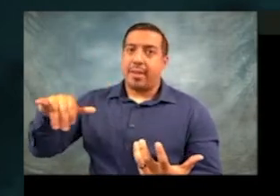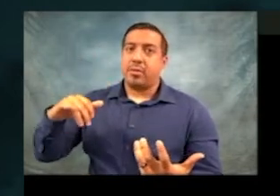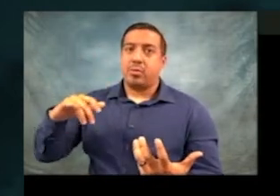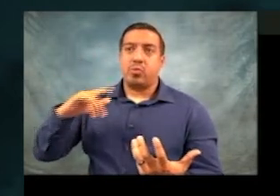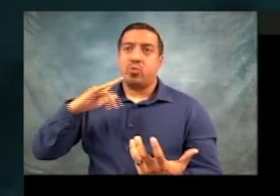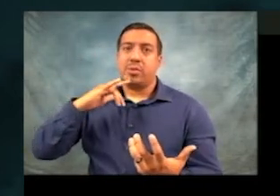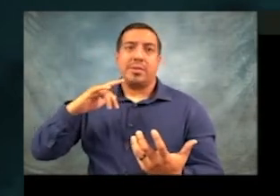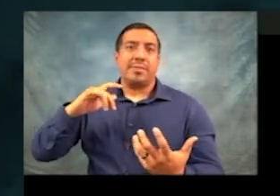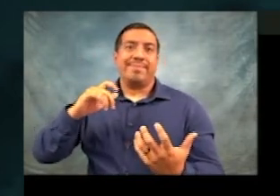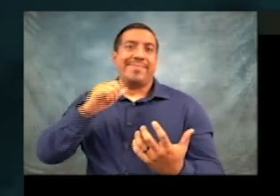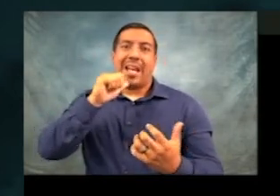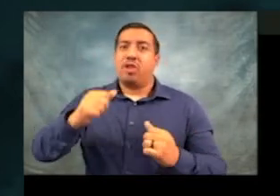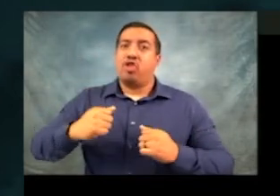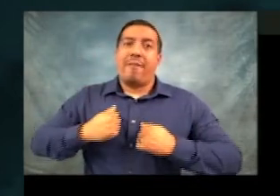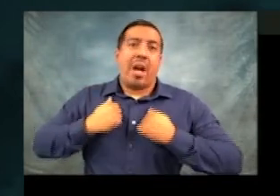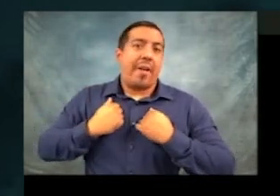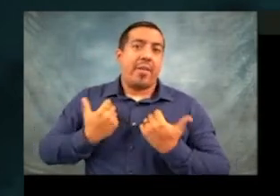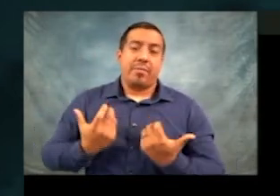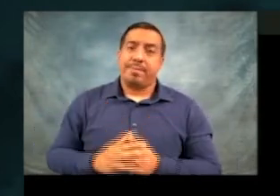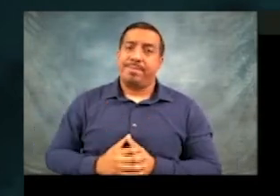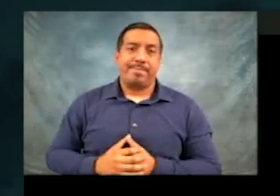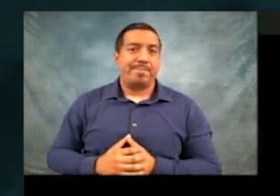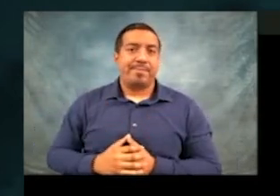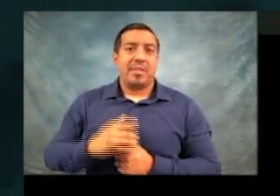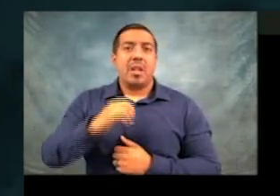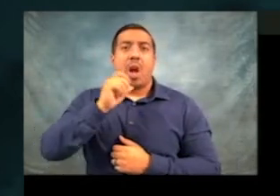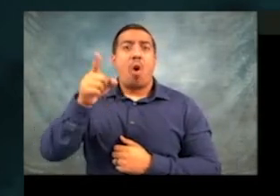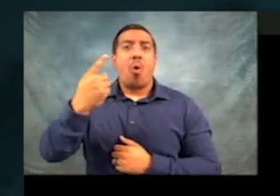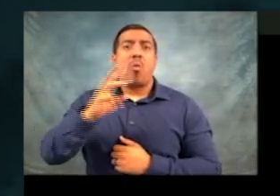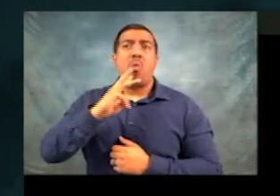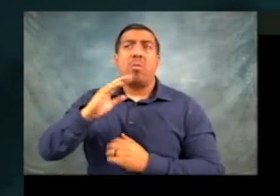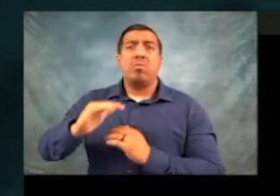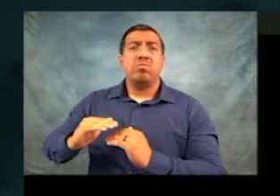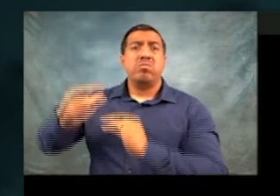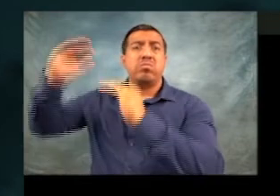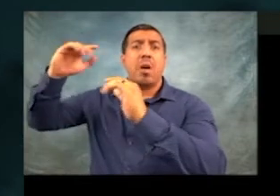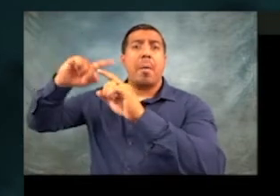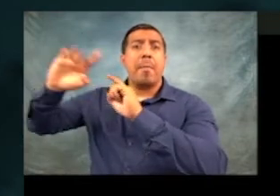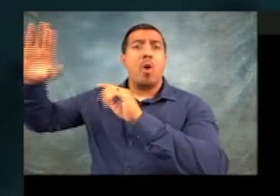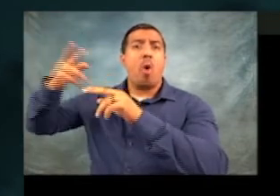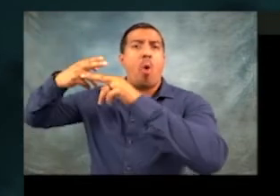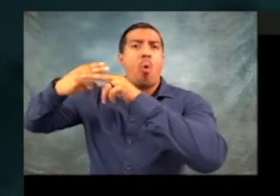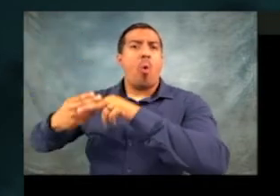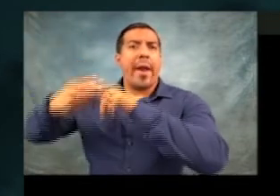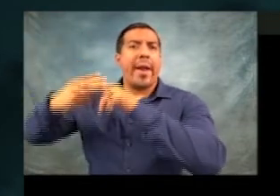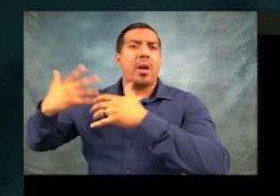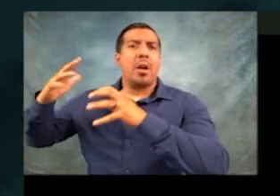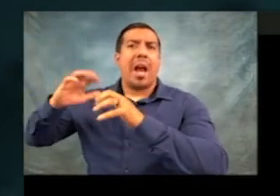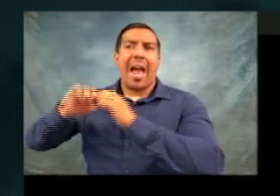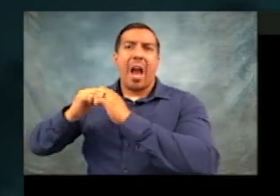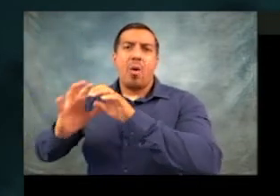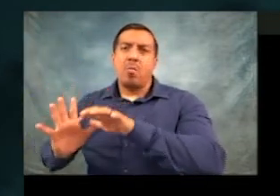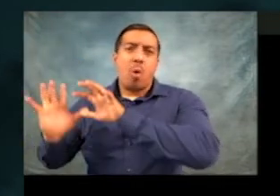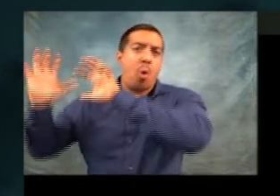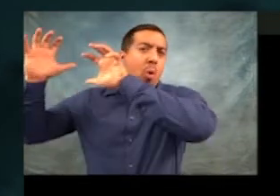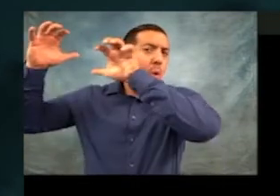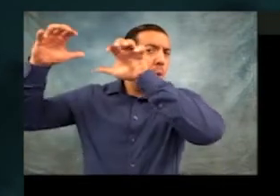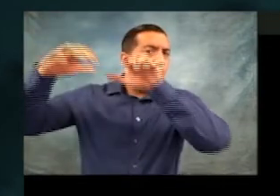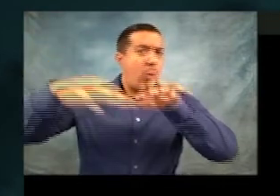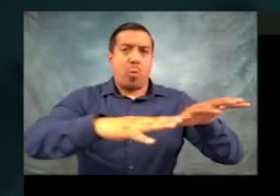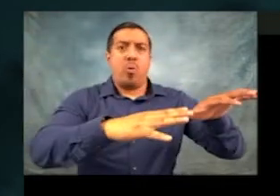of unsurvivable. It's not just the height of the water, it's the rate at which it comes up and